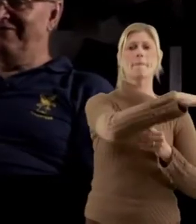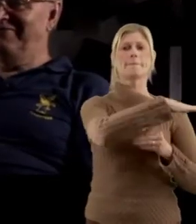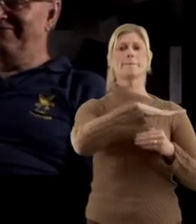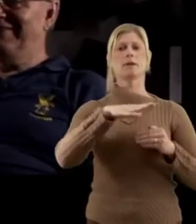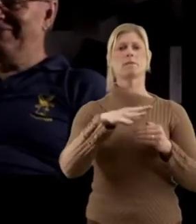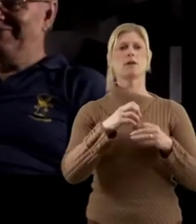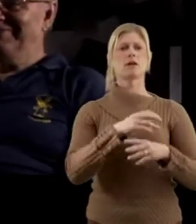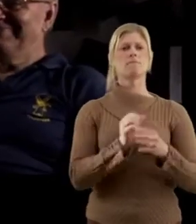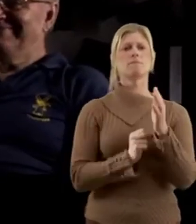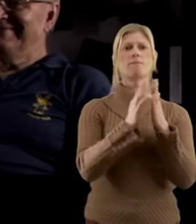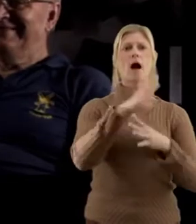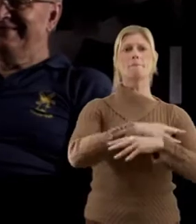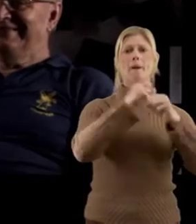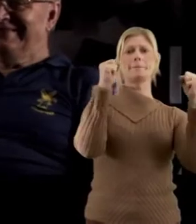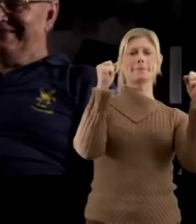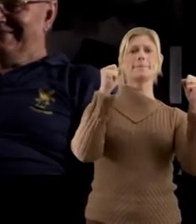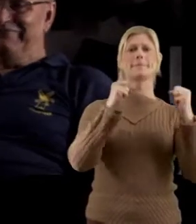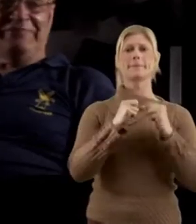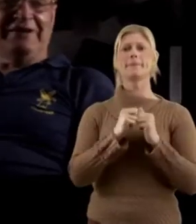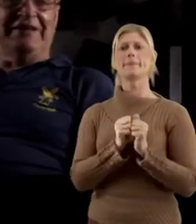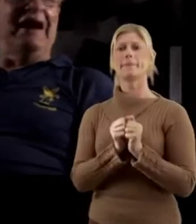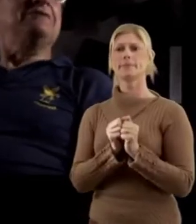fire bombs.